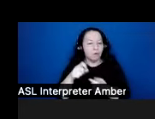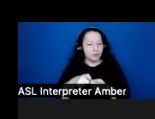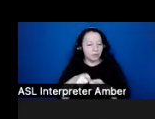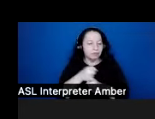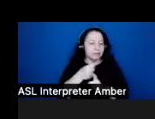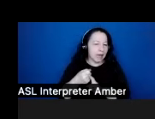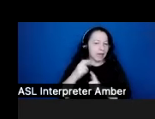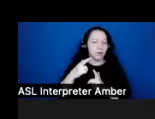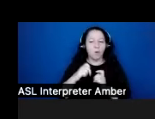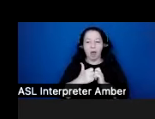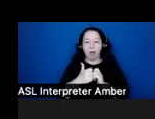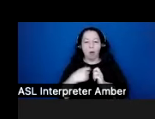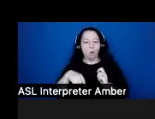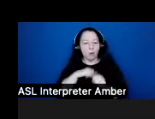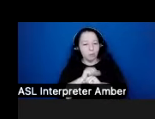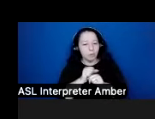community.